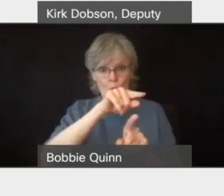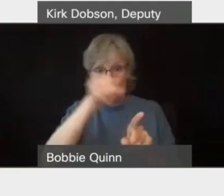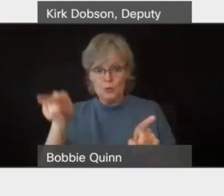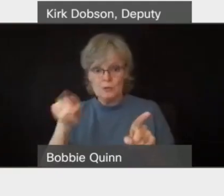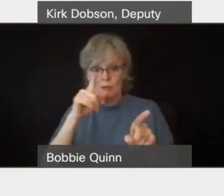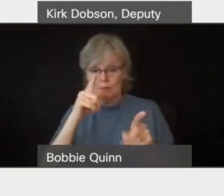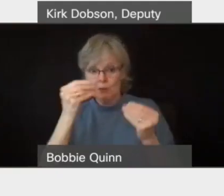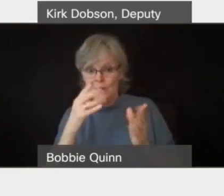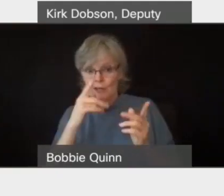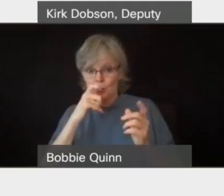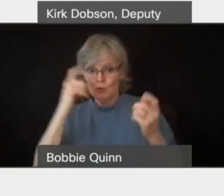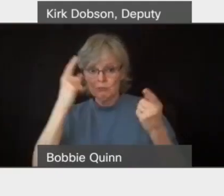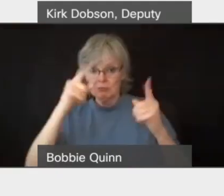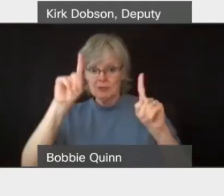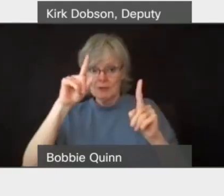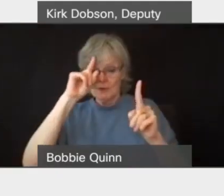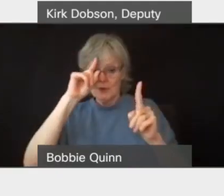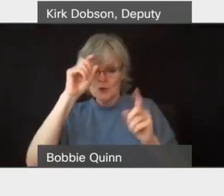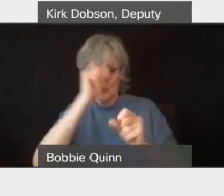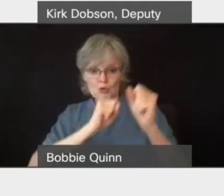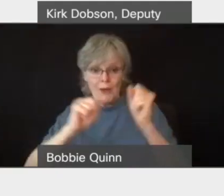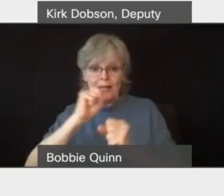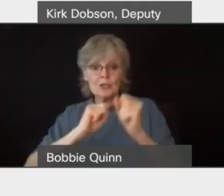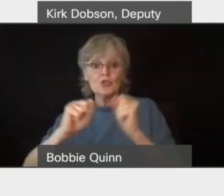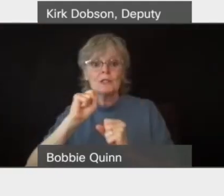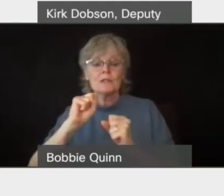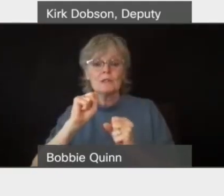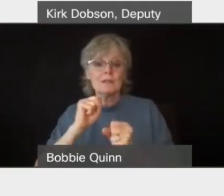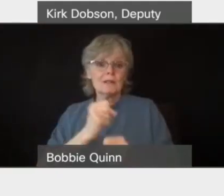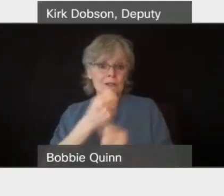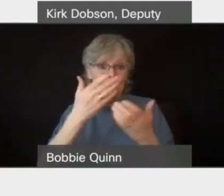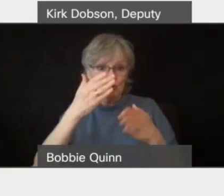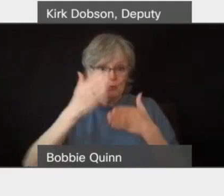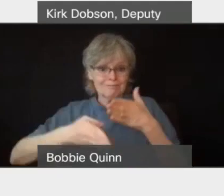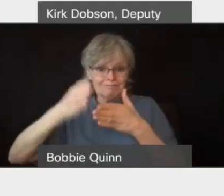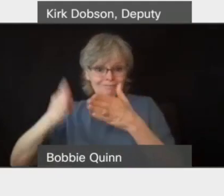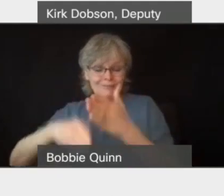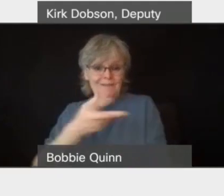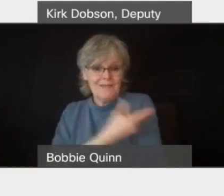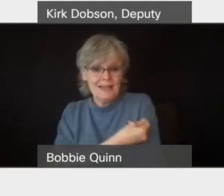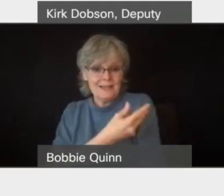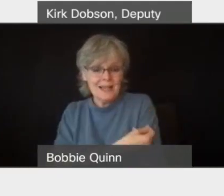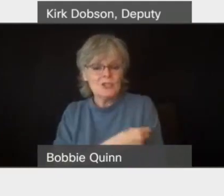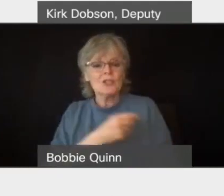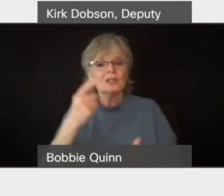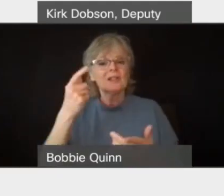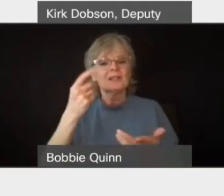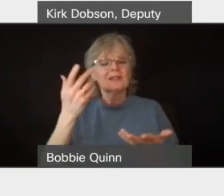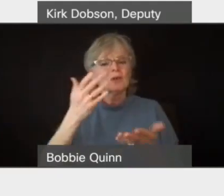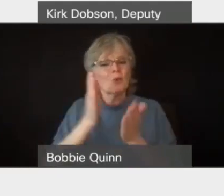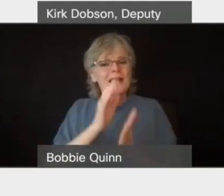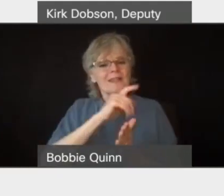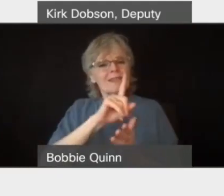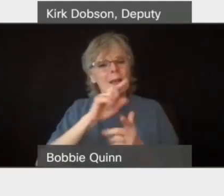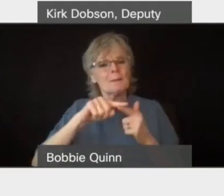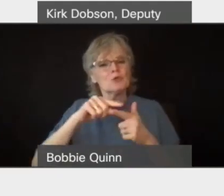had some successful strategies to get vaccinations done, we asked them to share what those strategies were so